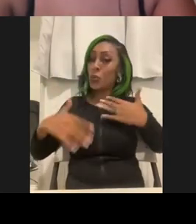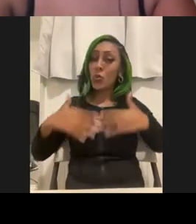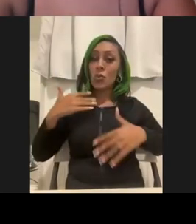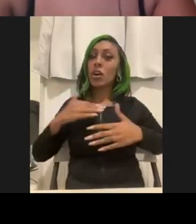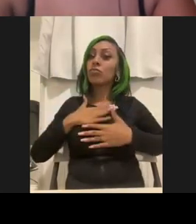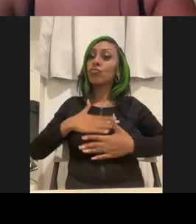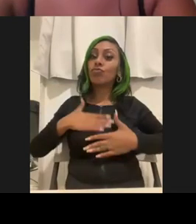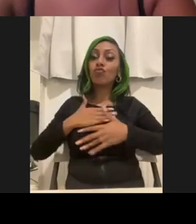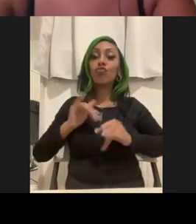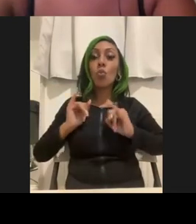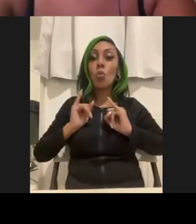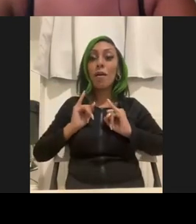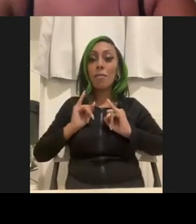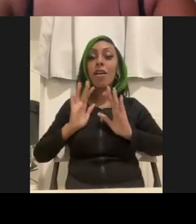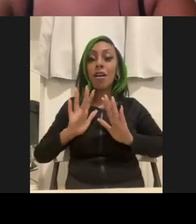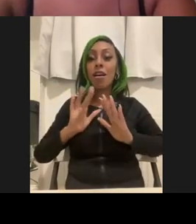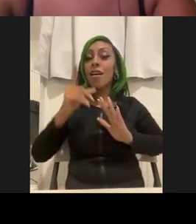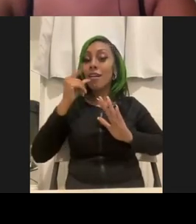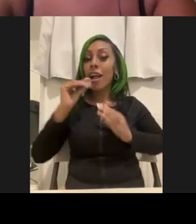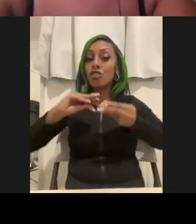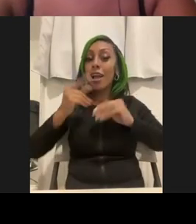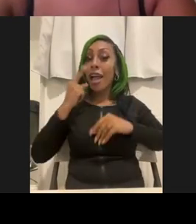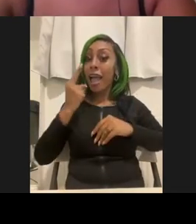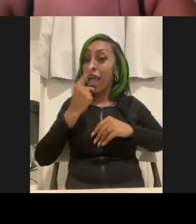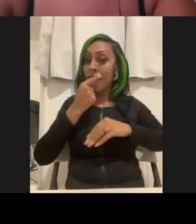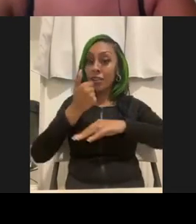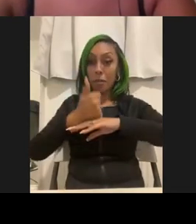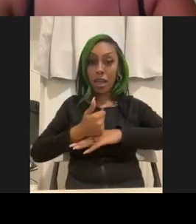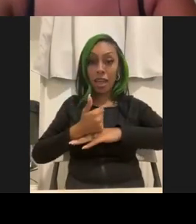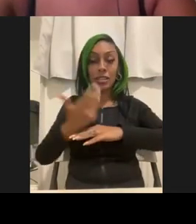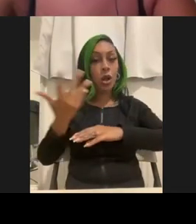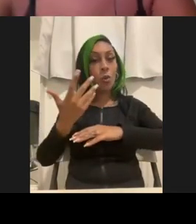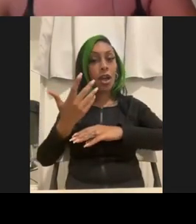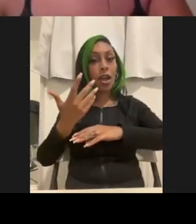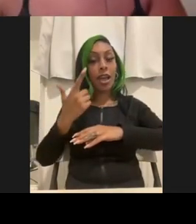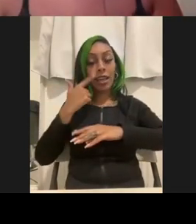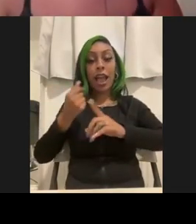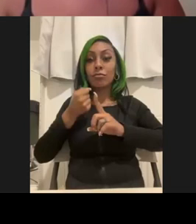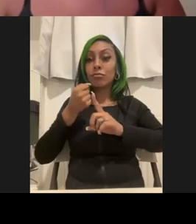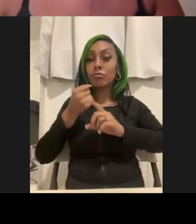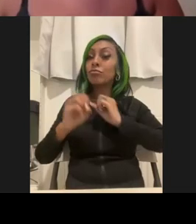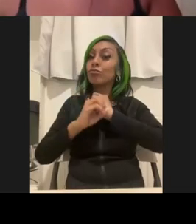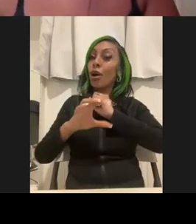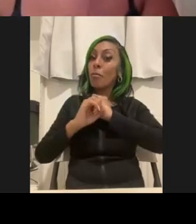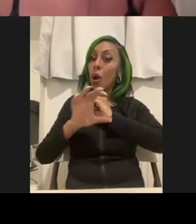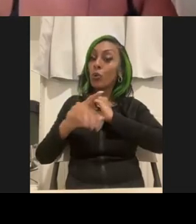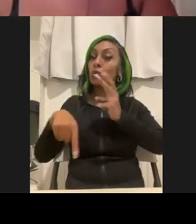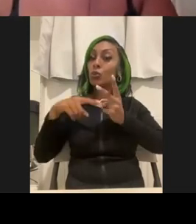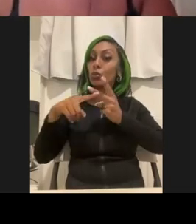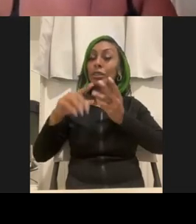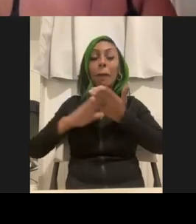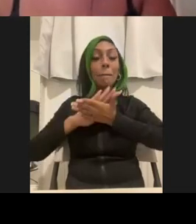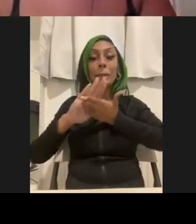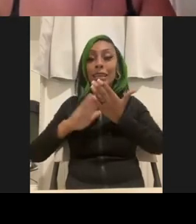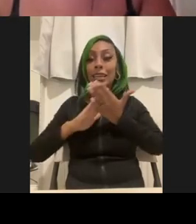traumatic, in order to create an evidence base from where we can promote and propel meaningful change.